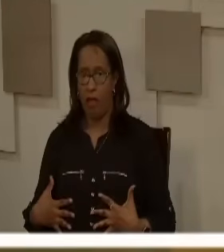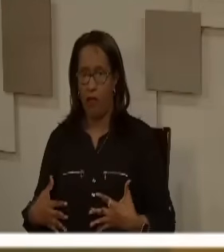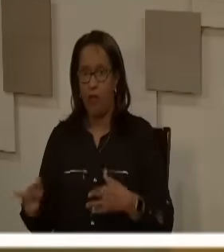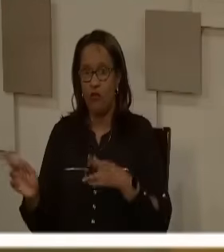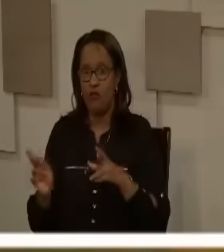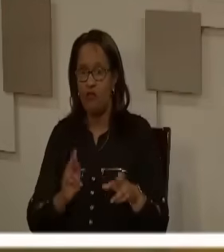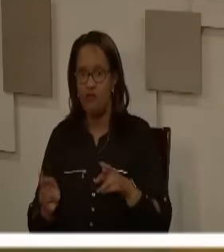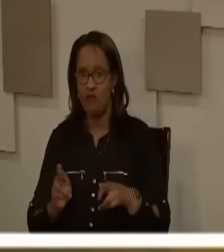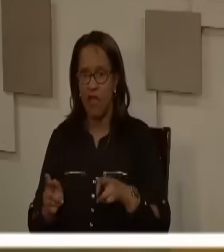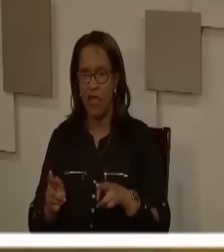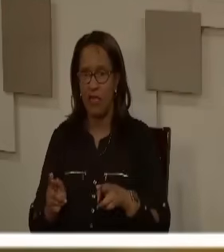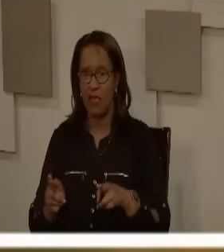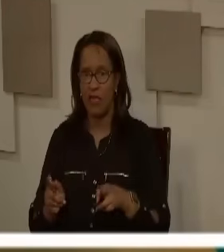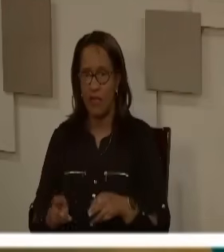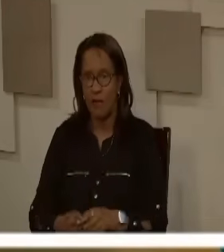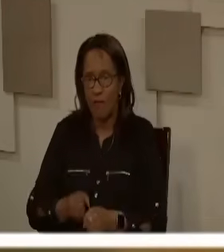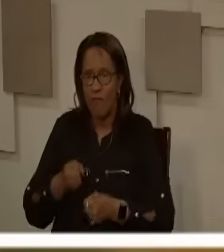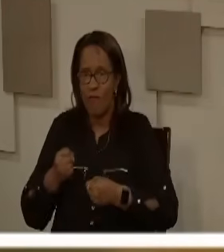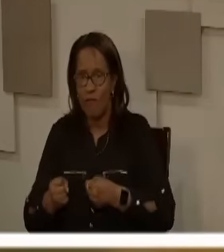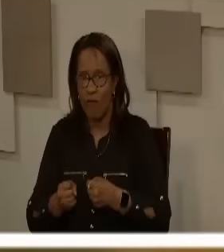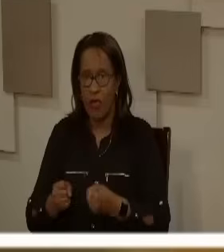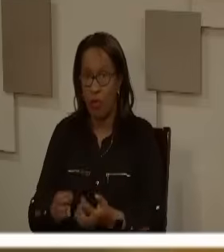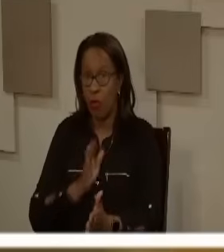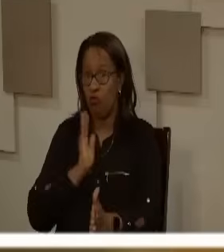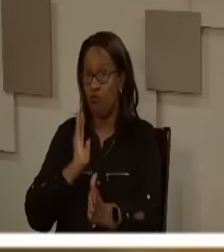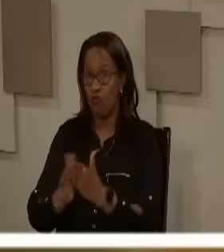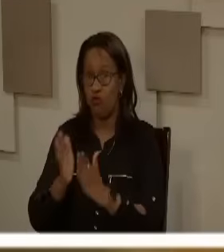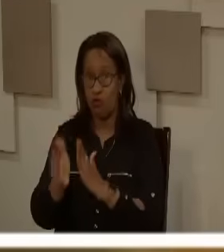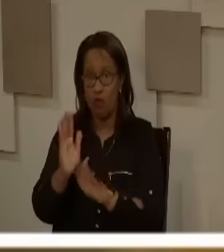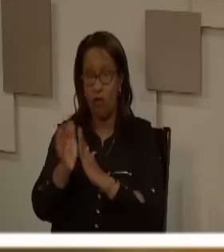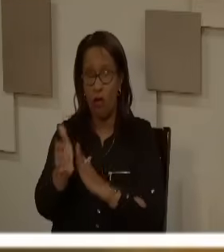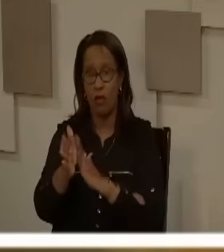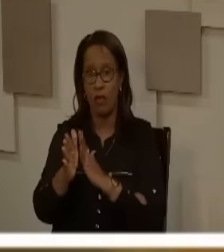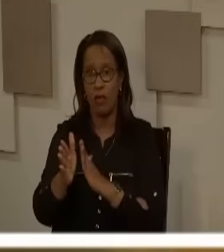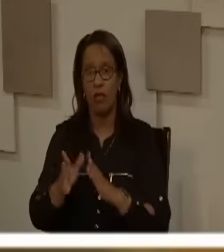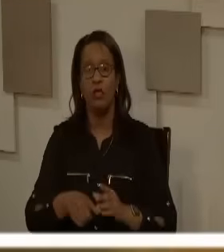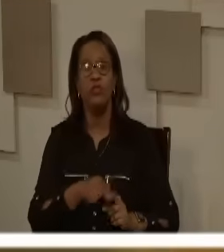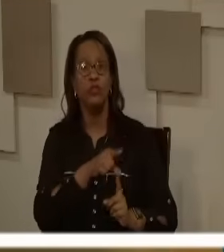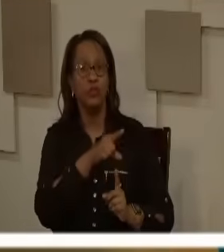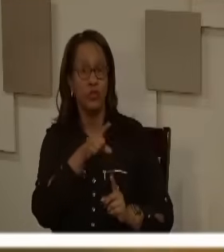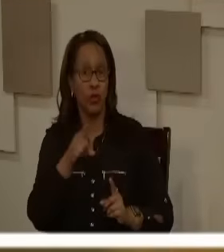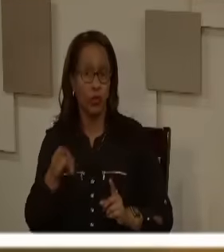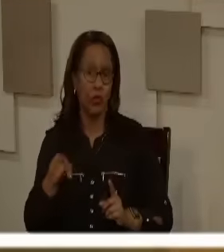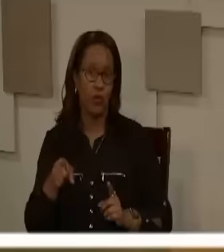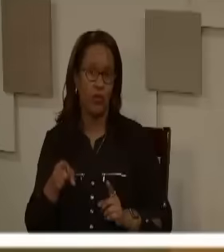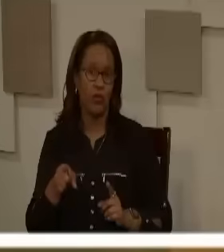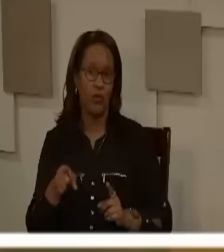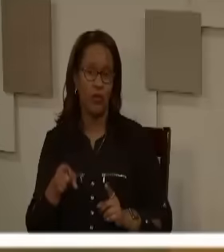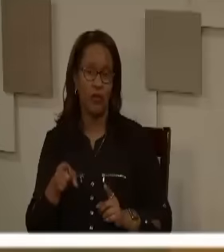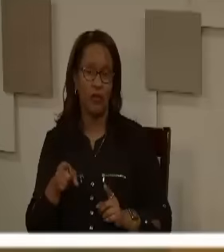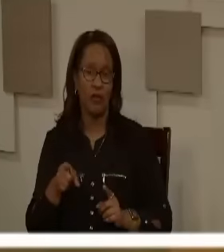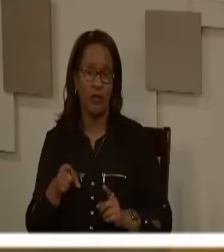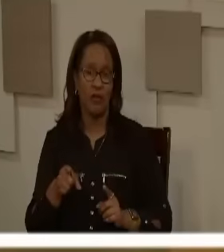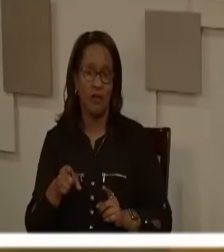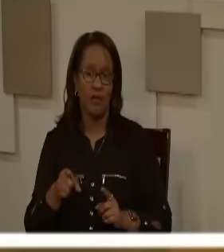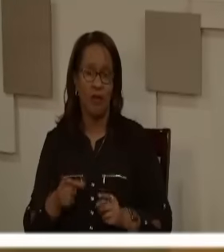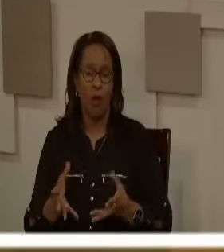in, and you just find yourself either fighting or